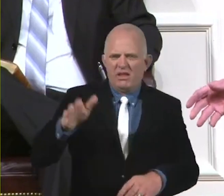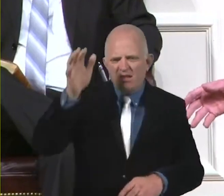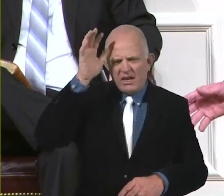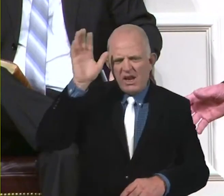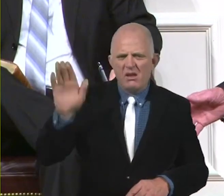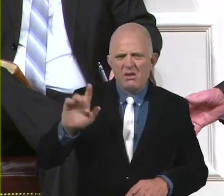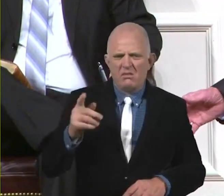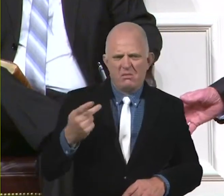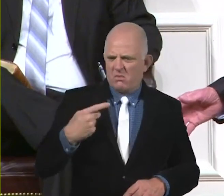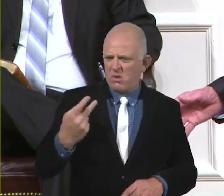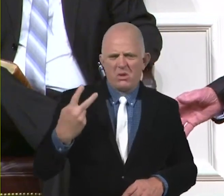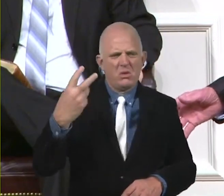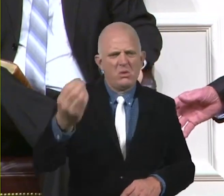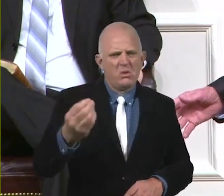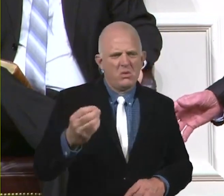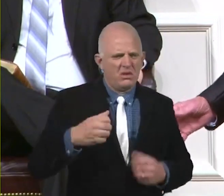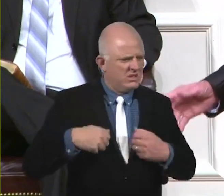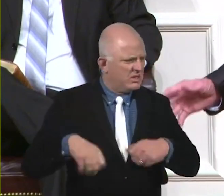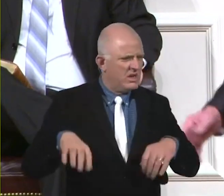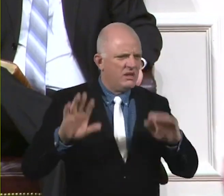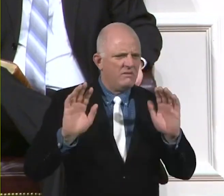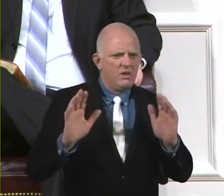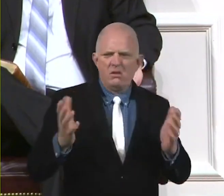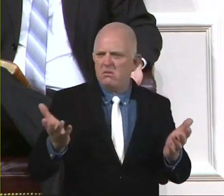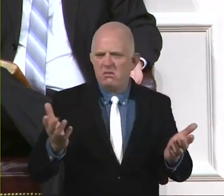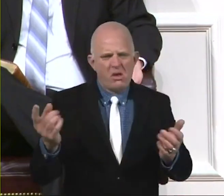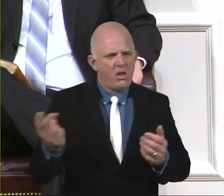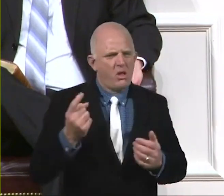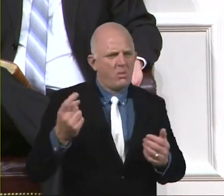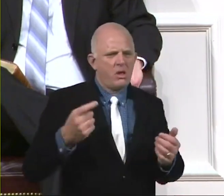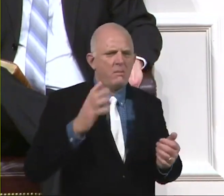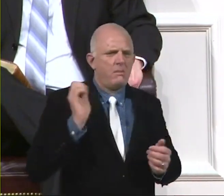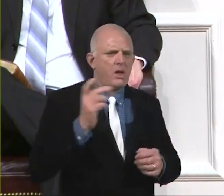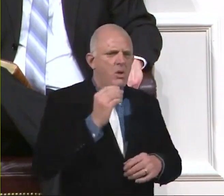together and sacrificed things, and we've come back home late at